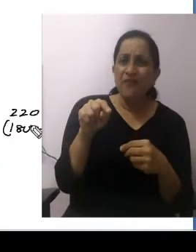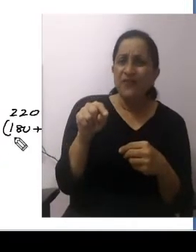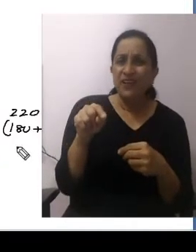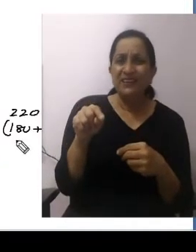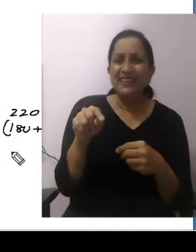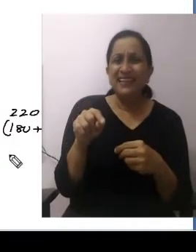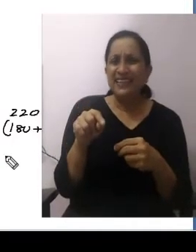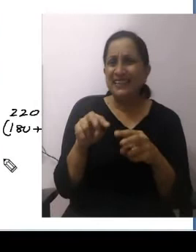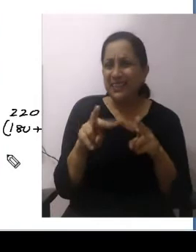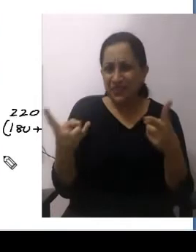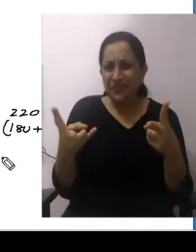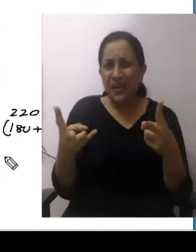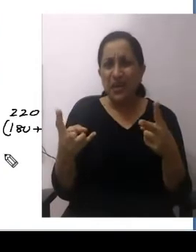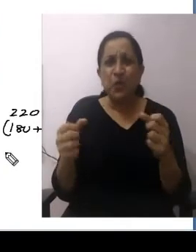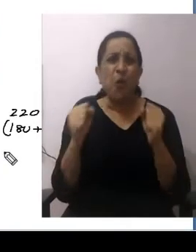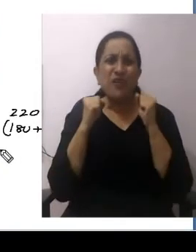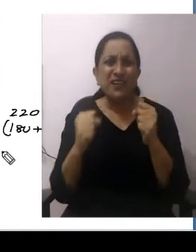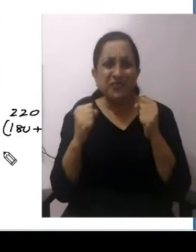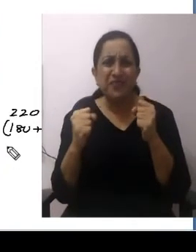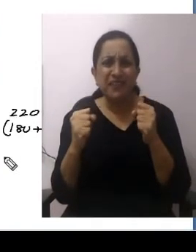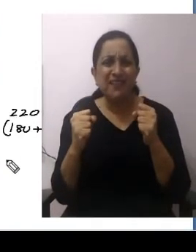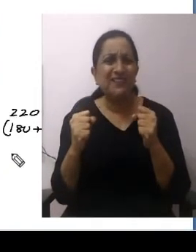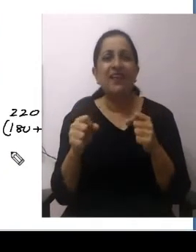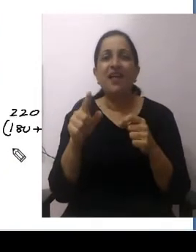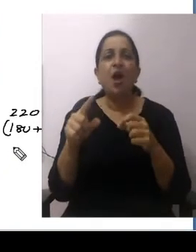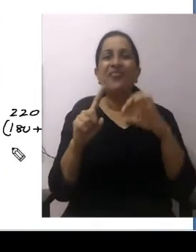not get 220, you may get it as